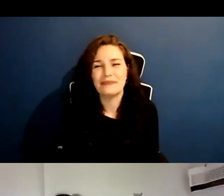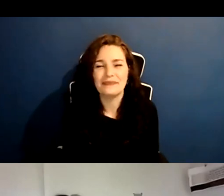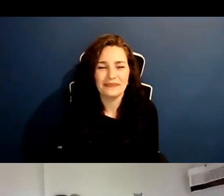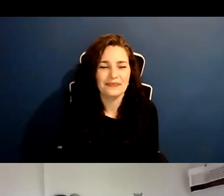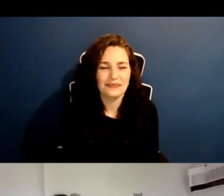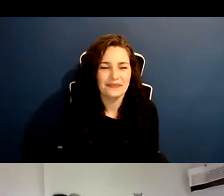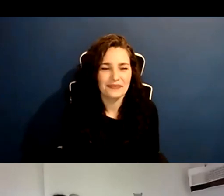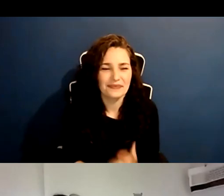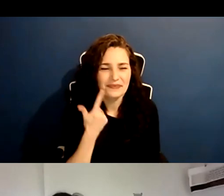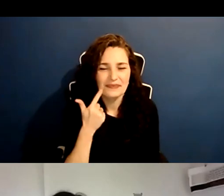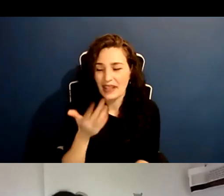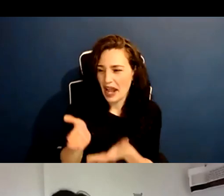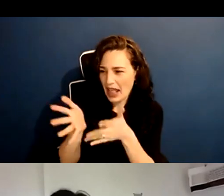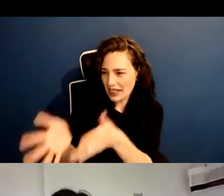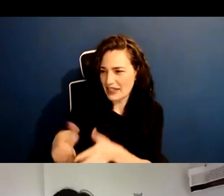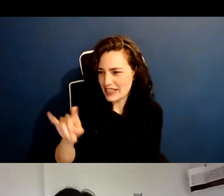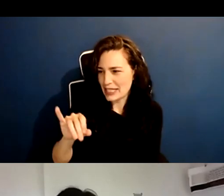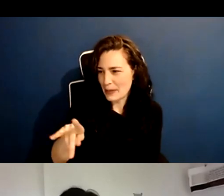I'll leave the rest of the story to Zippy.